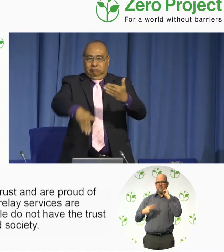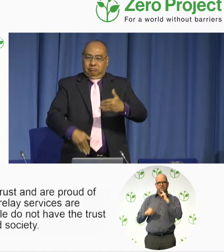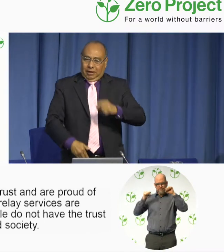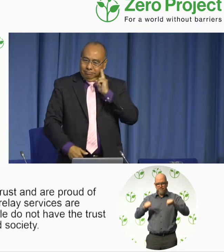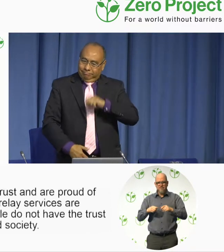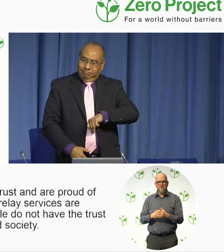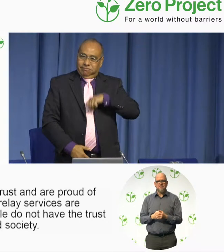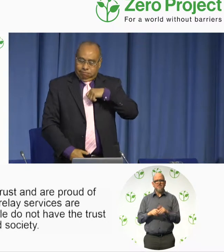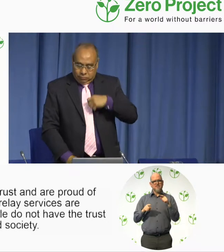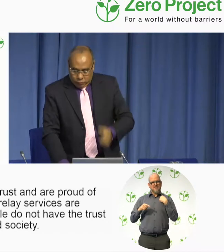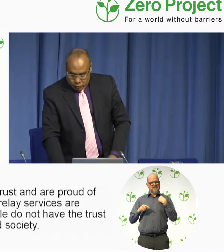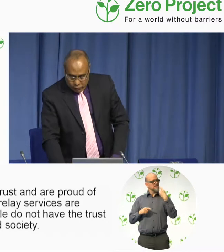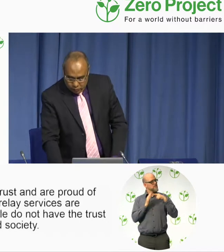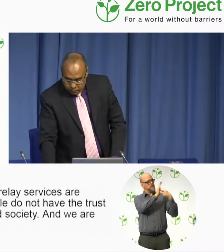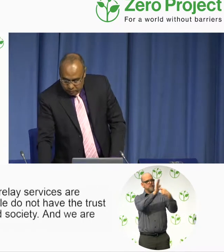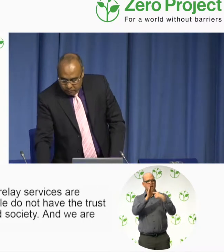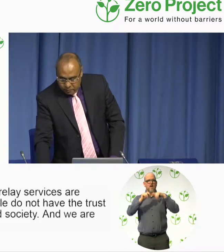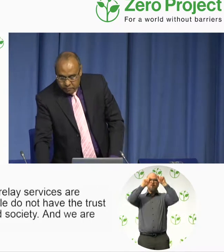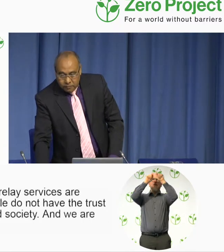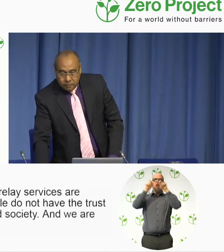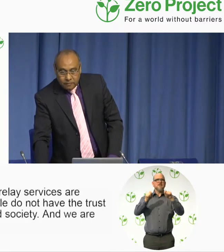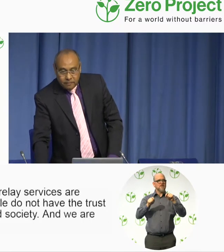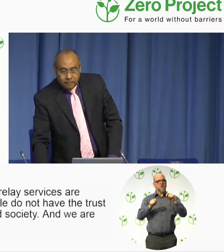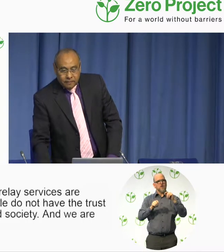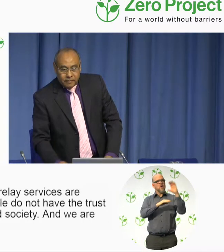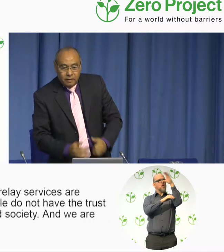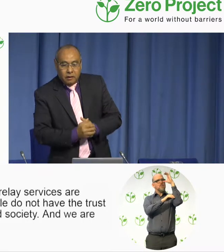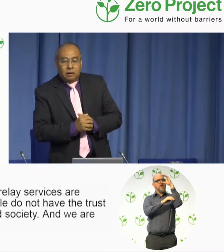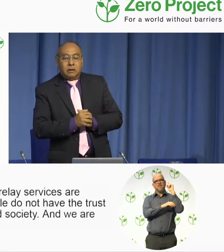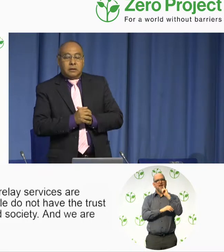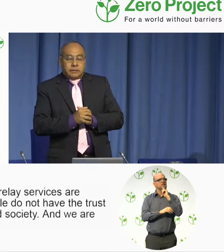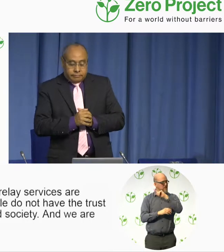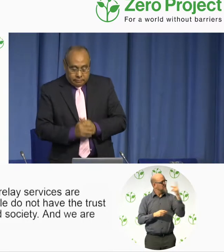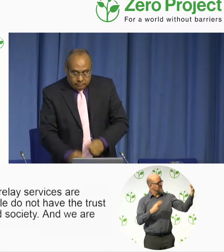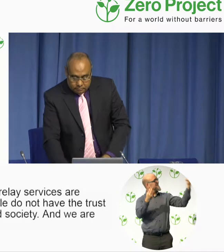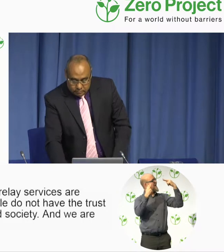society. And we are very proud of it, very proud of it.